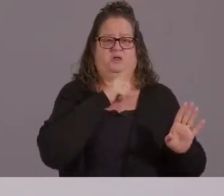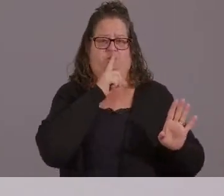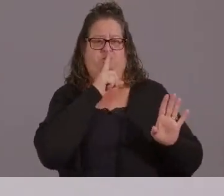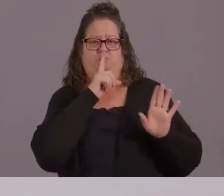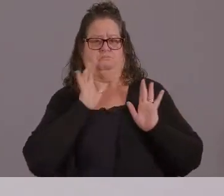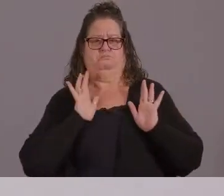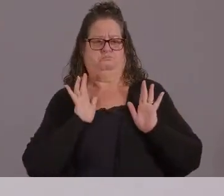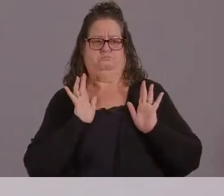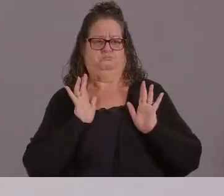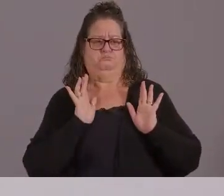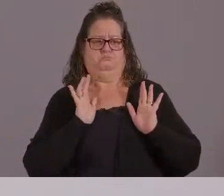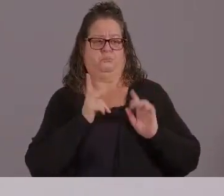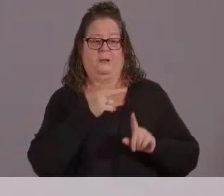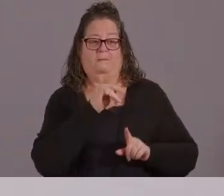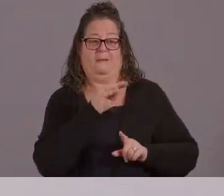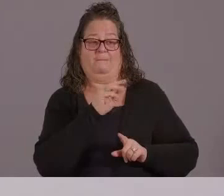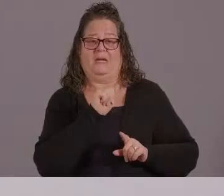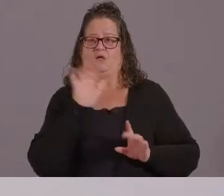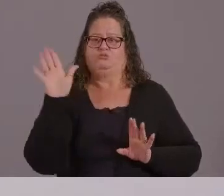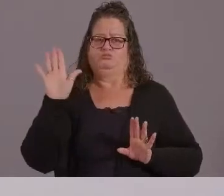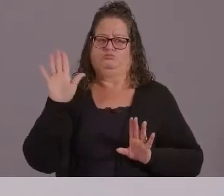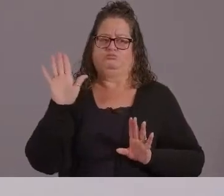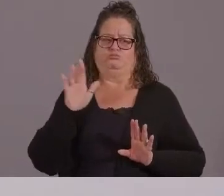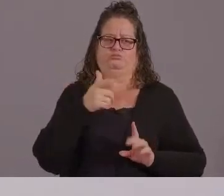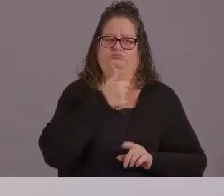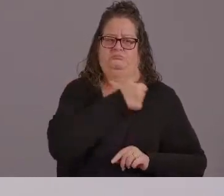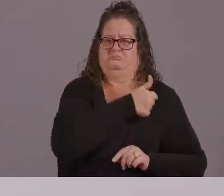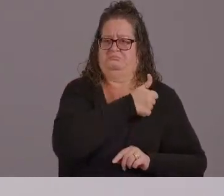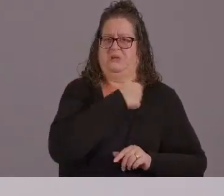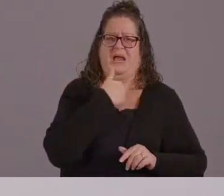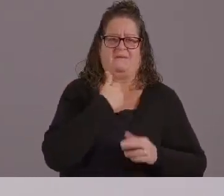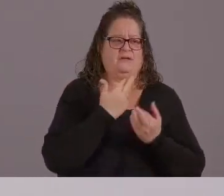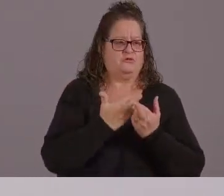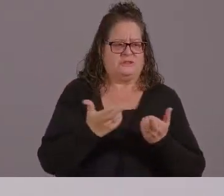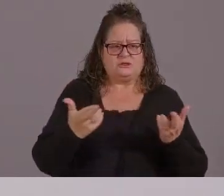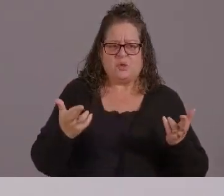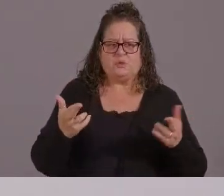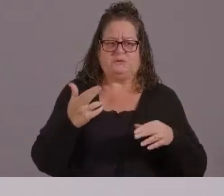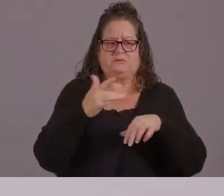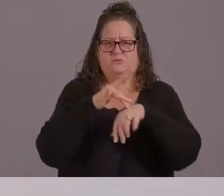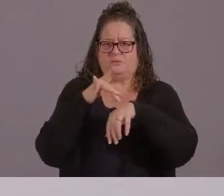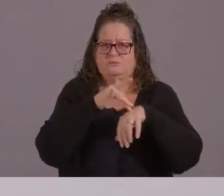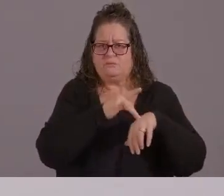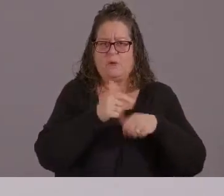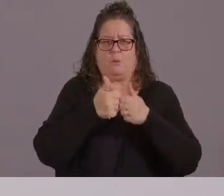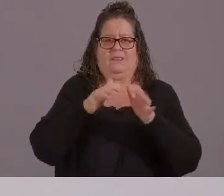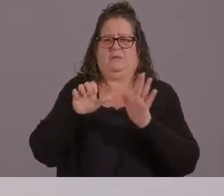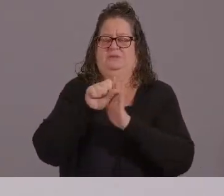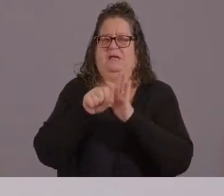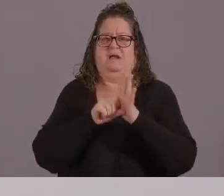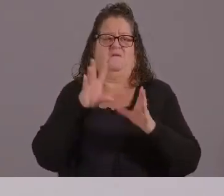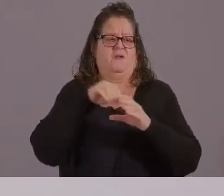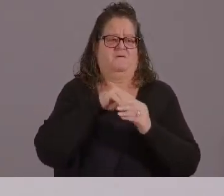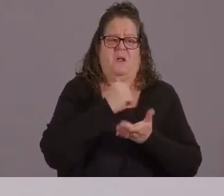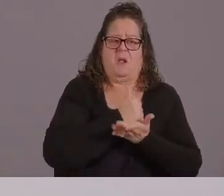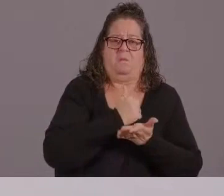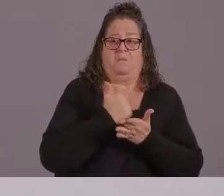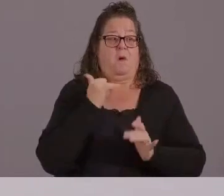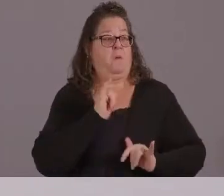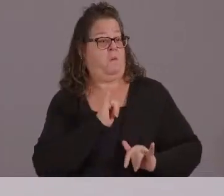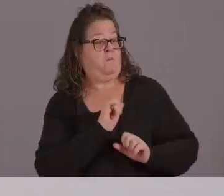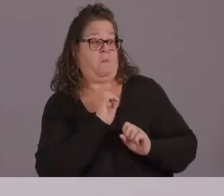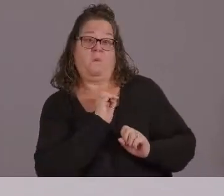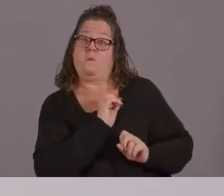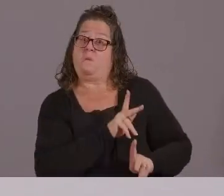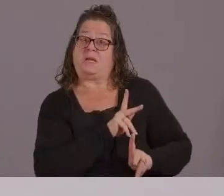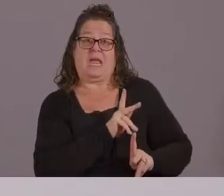and the ability to be able to provide it without without the state having to shift resources to be able to stand up